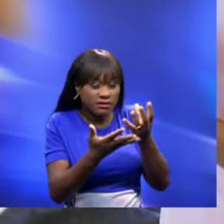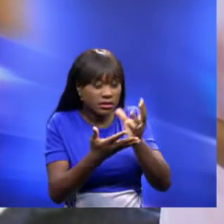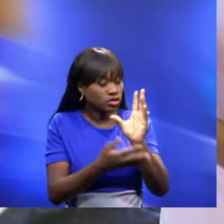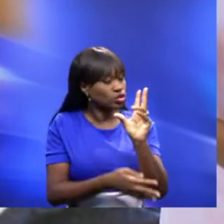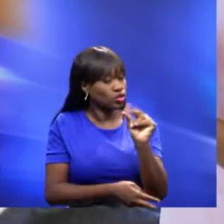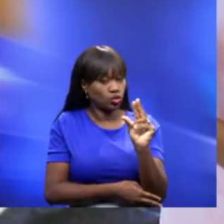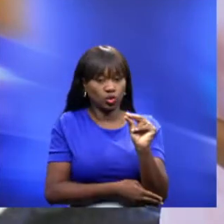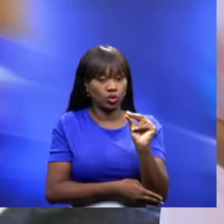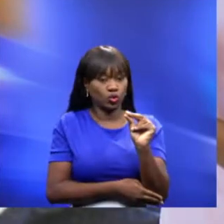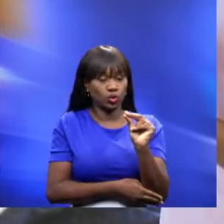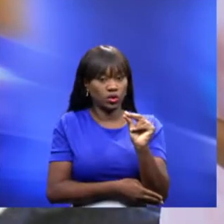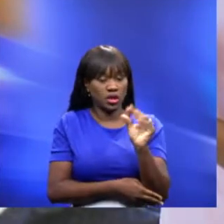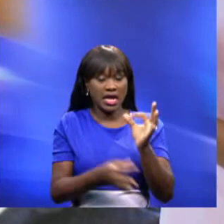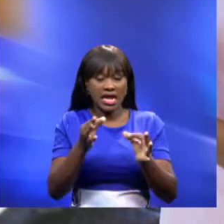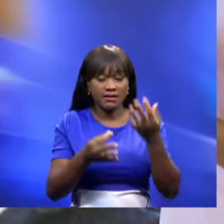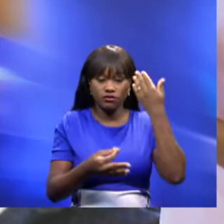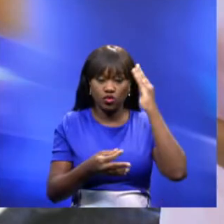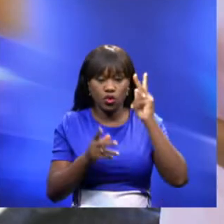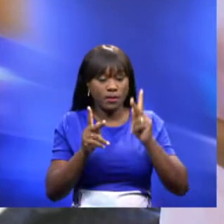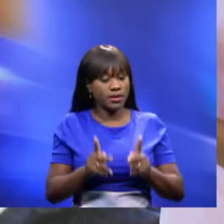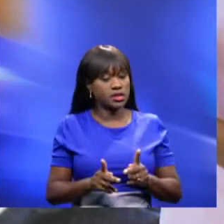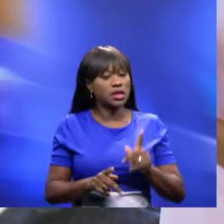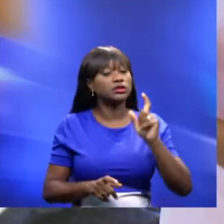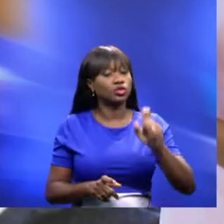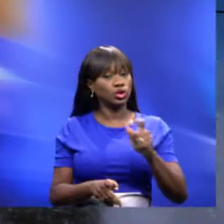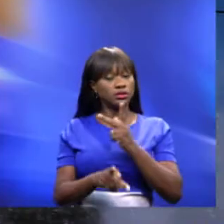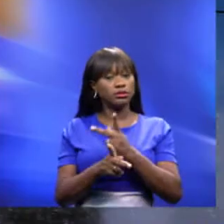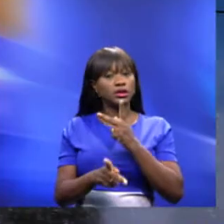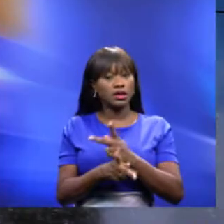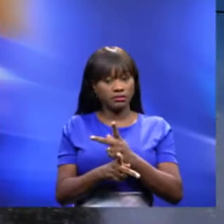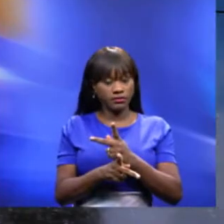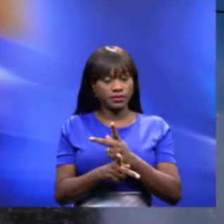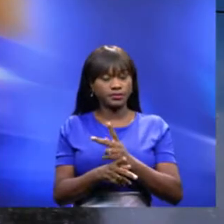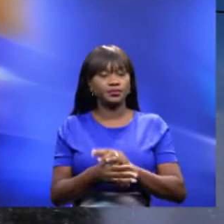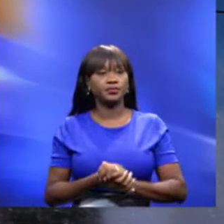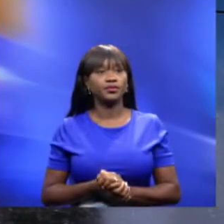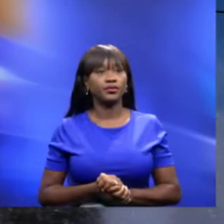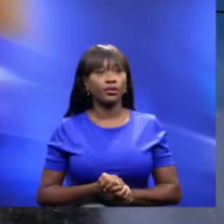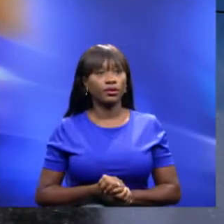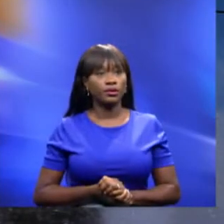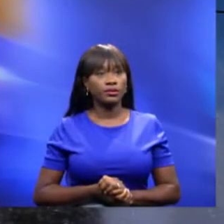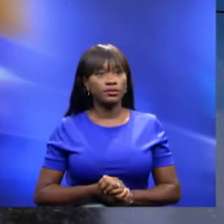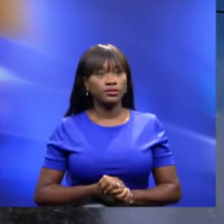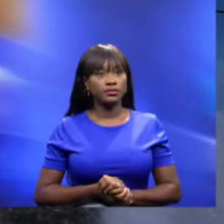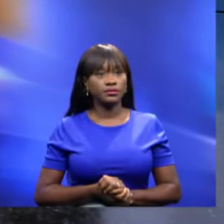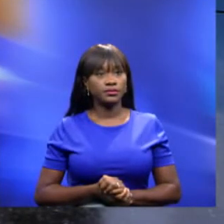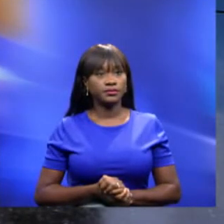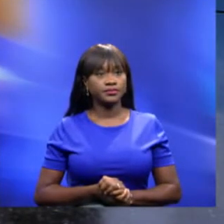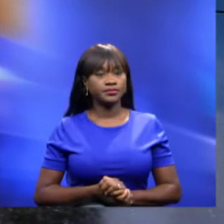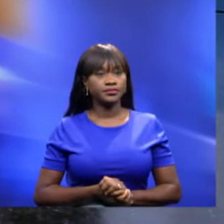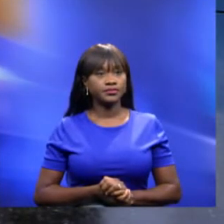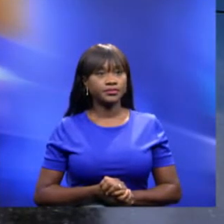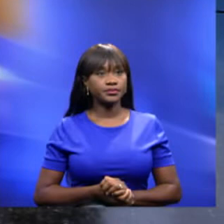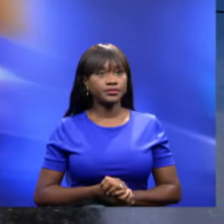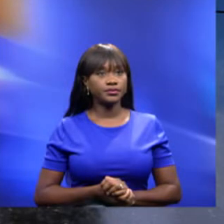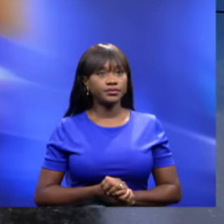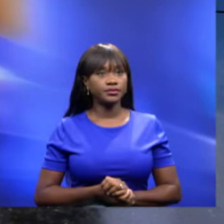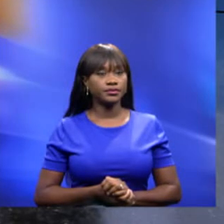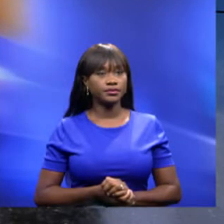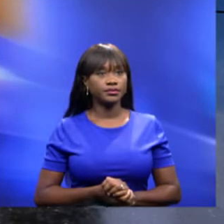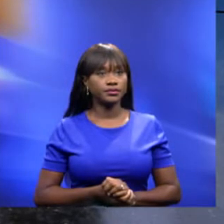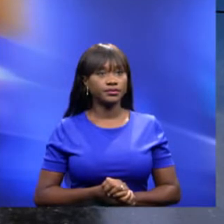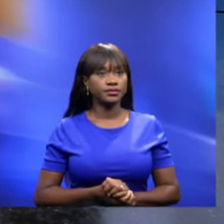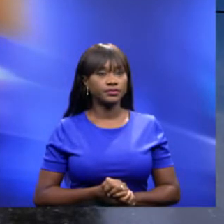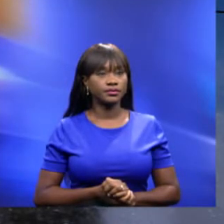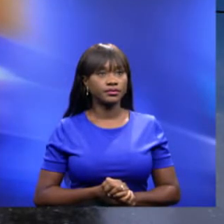know. So those are some of the things they have to be mindful of and ensure that they protect themselves. So. And Wendell, from a company and individual level,